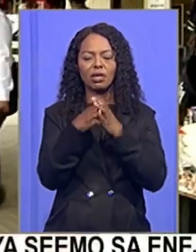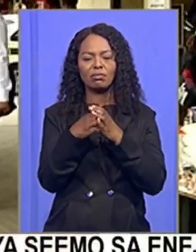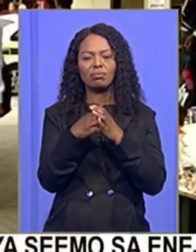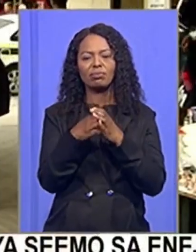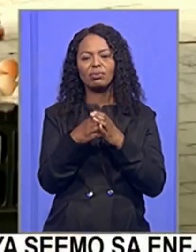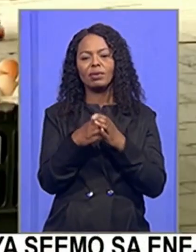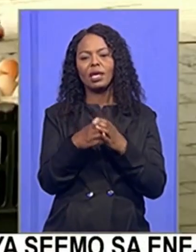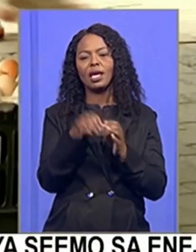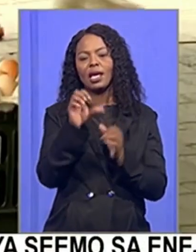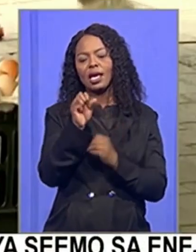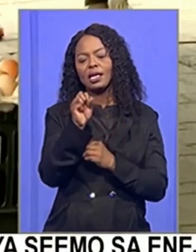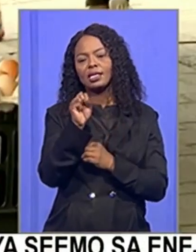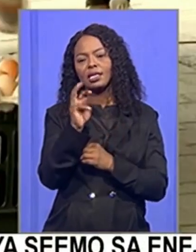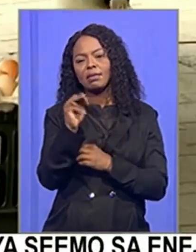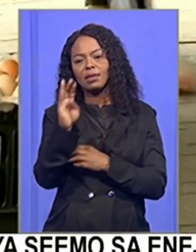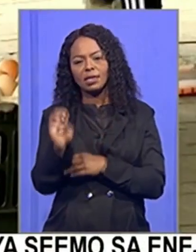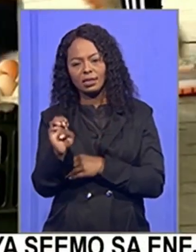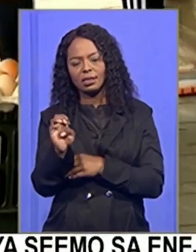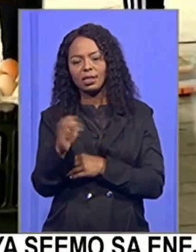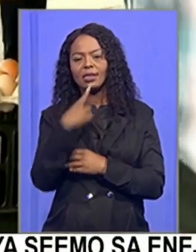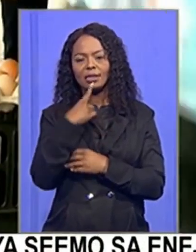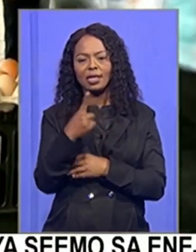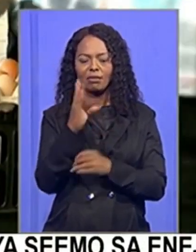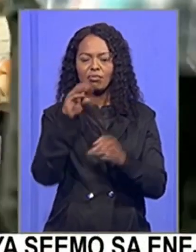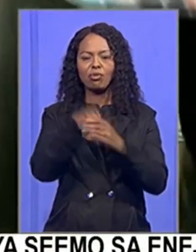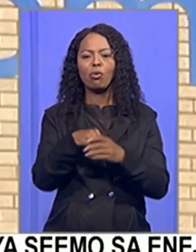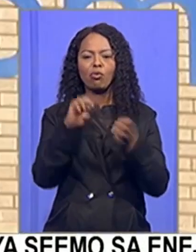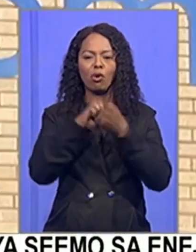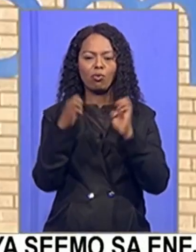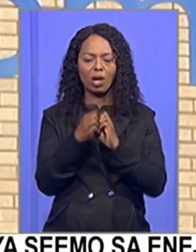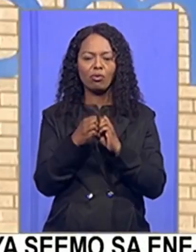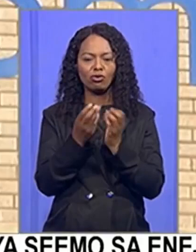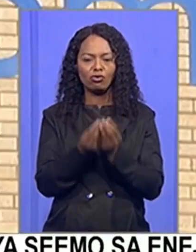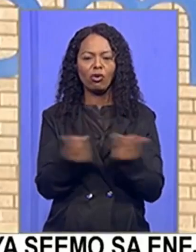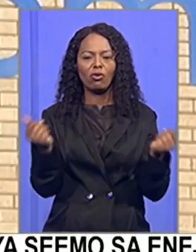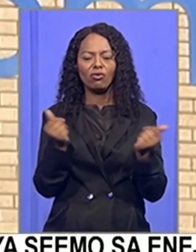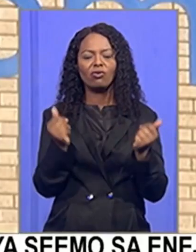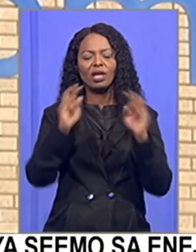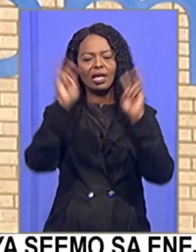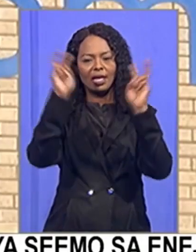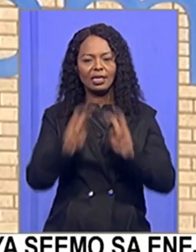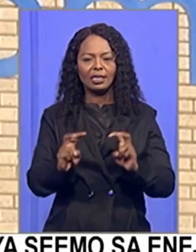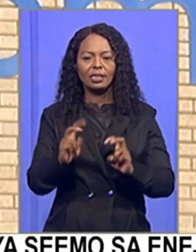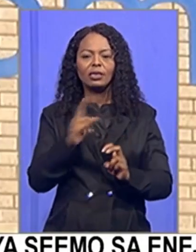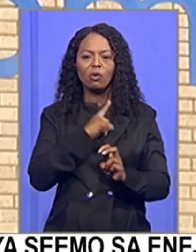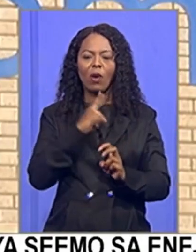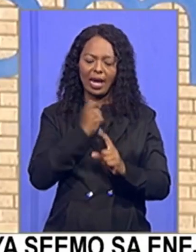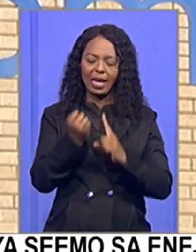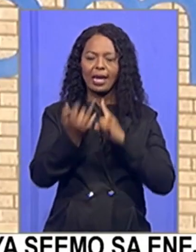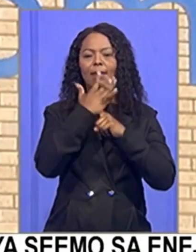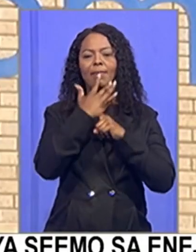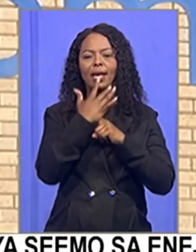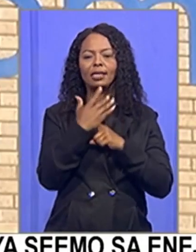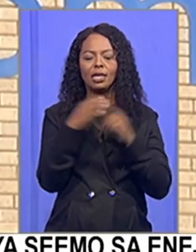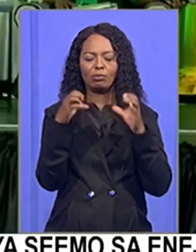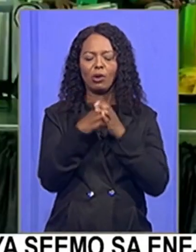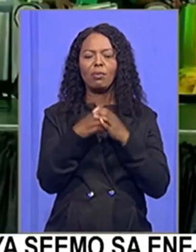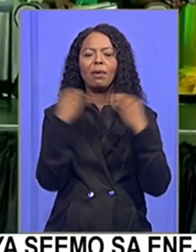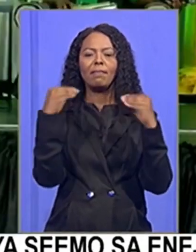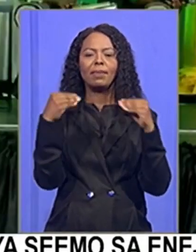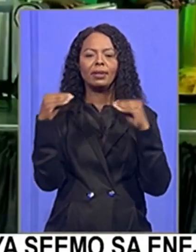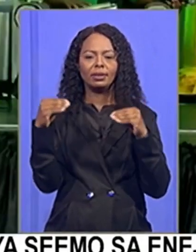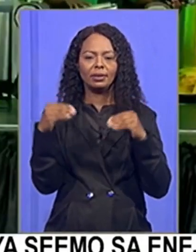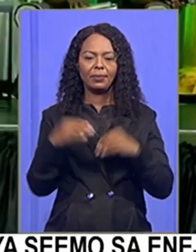e malebana le go rarabololwa ga mathata a motlakase. Ntlha ya ditlhatlhwa tse di kwa godimo tsa motlakase le tsona di baka tlhaelo